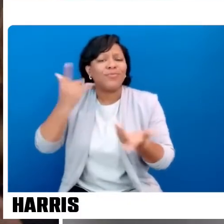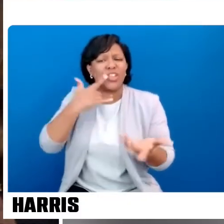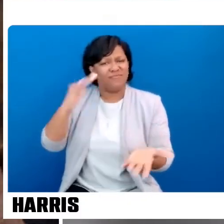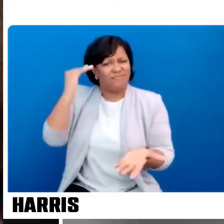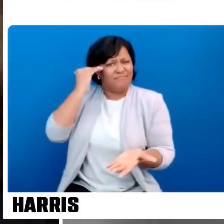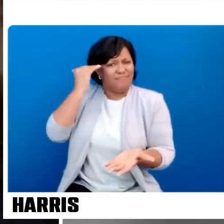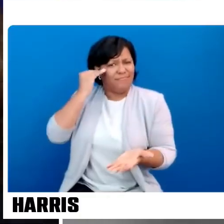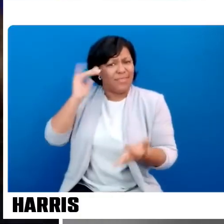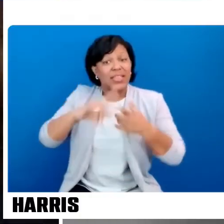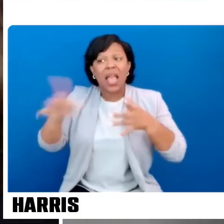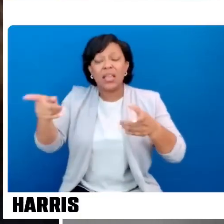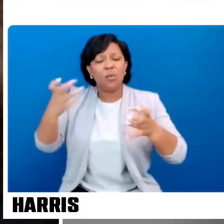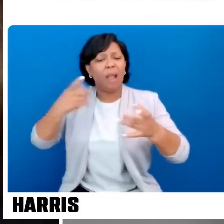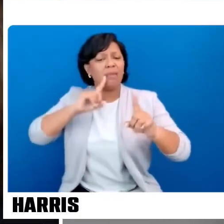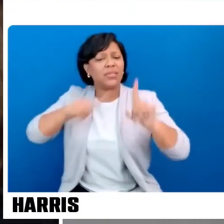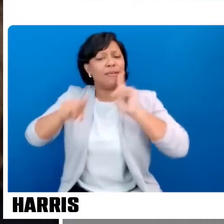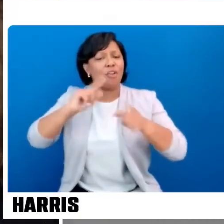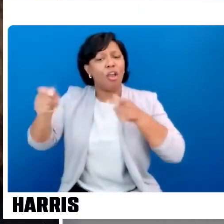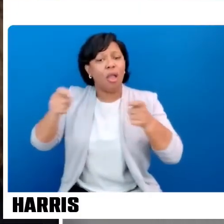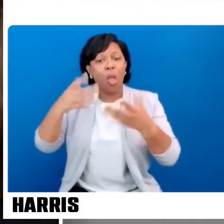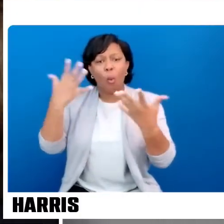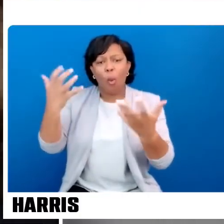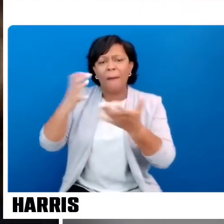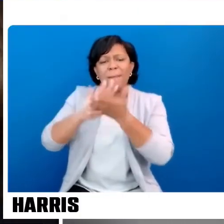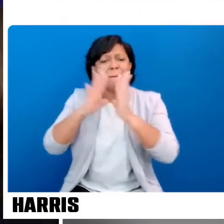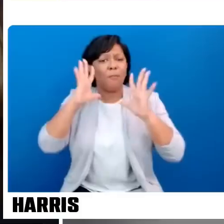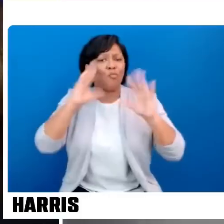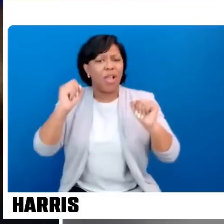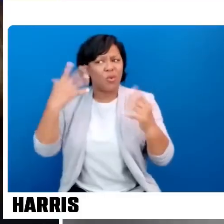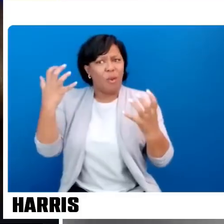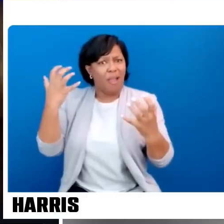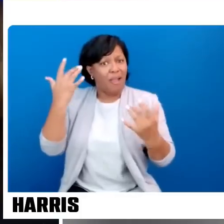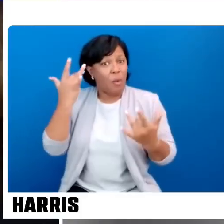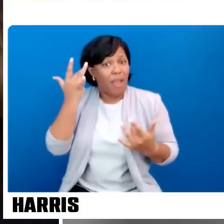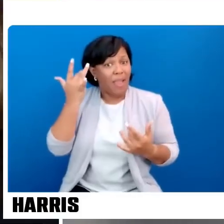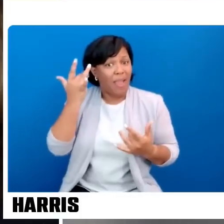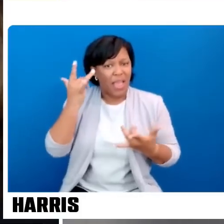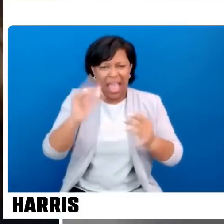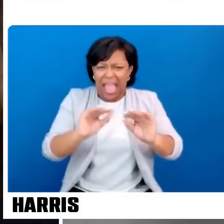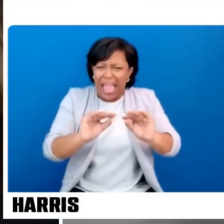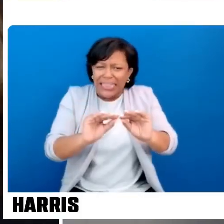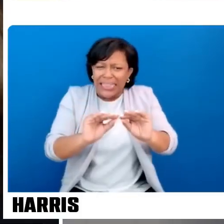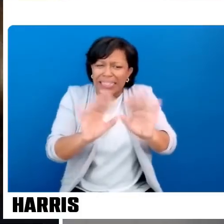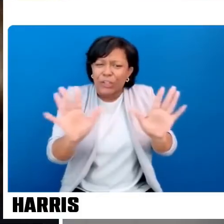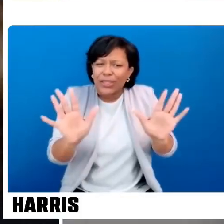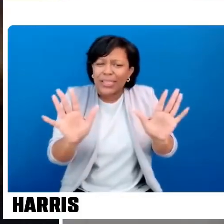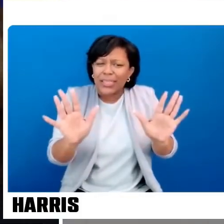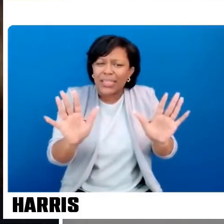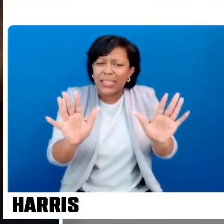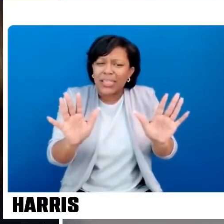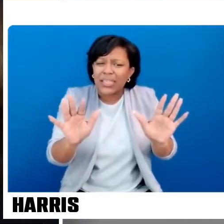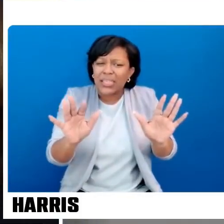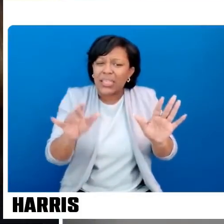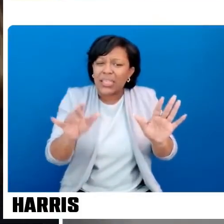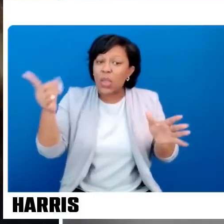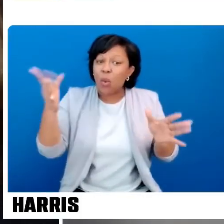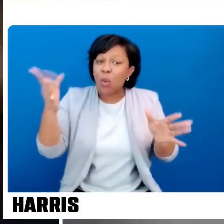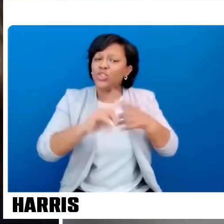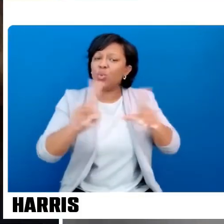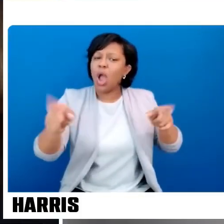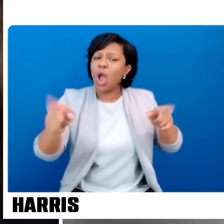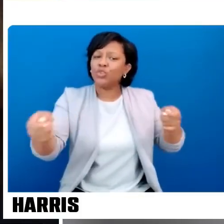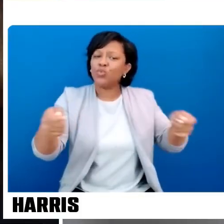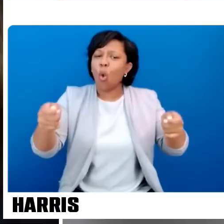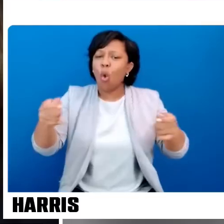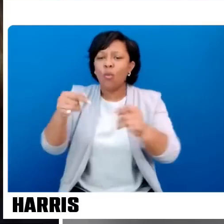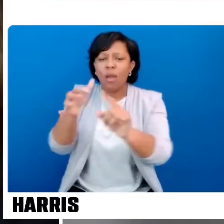be president again because they're so clear. They can manipulate you with flattery and favors. And